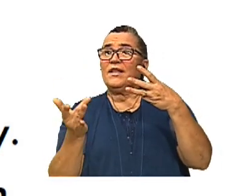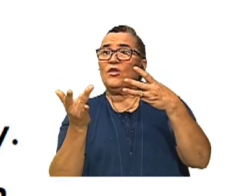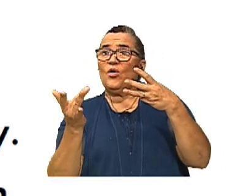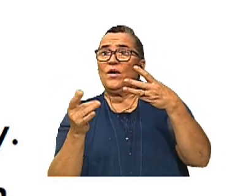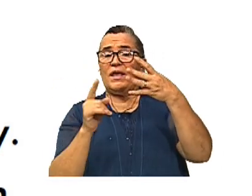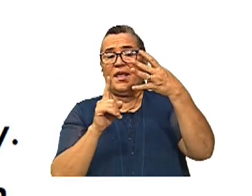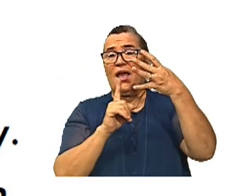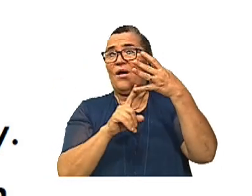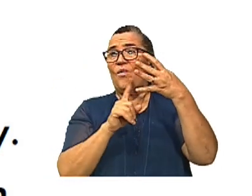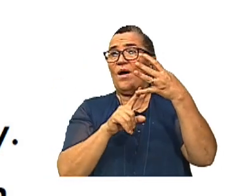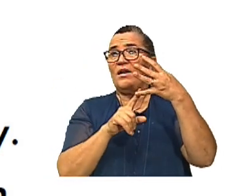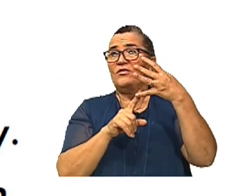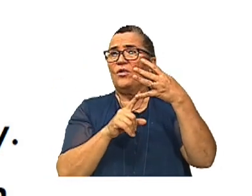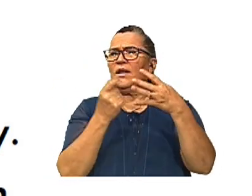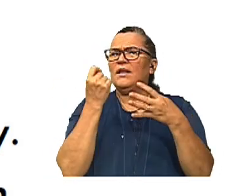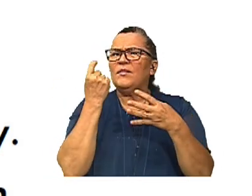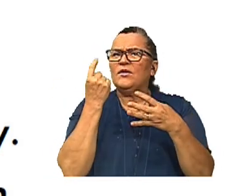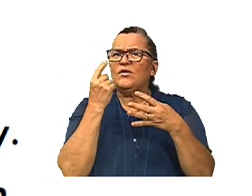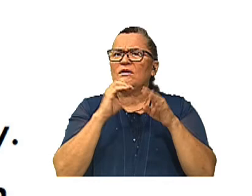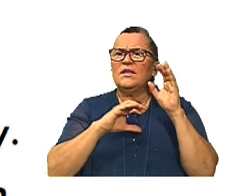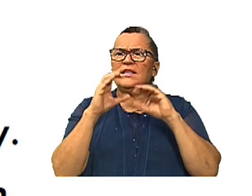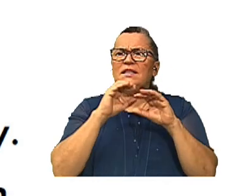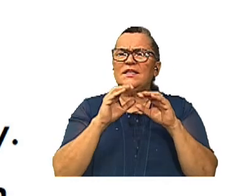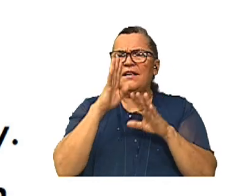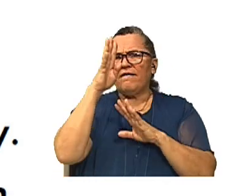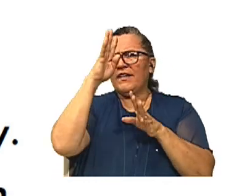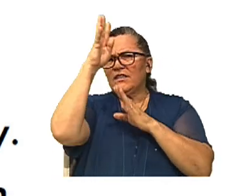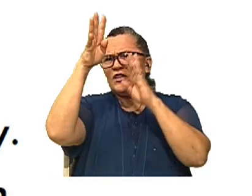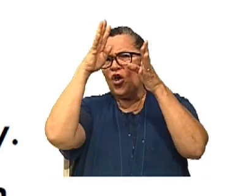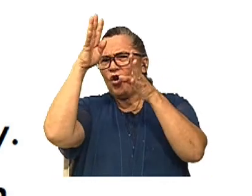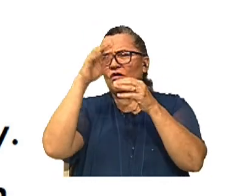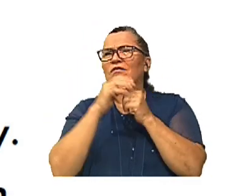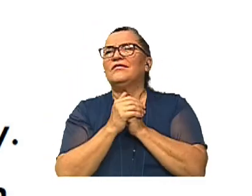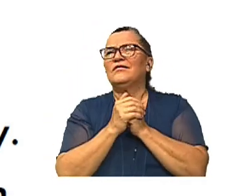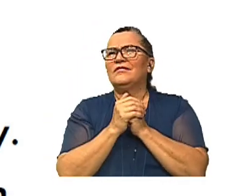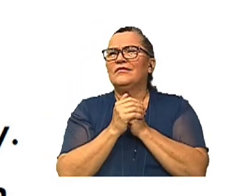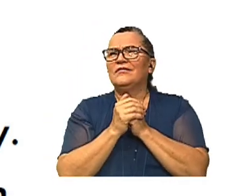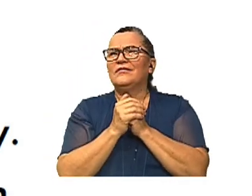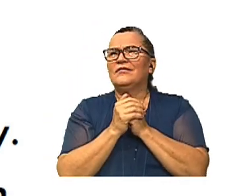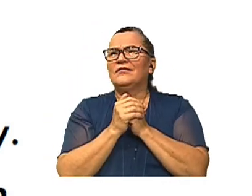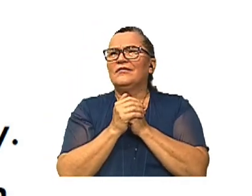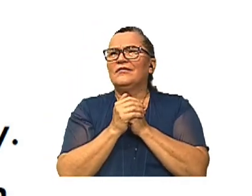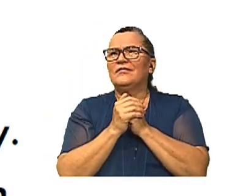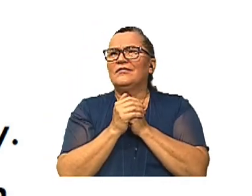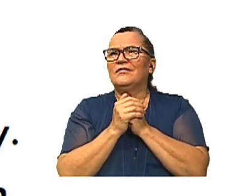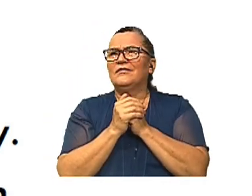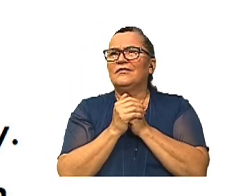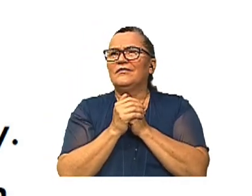or the interpretation of science fiction. Let's go to number 2.